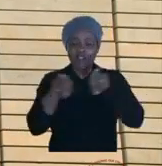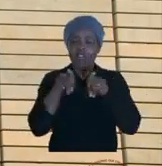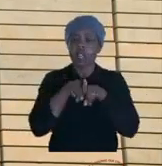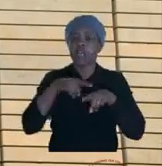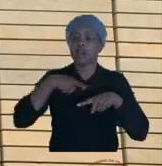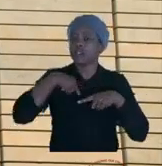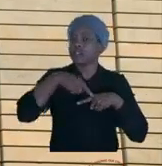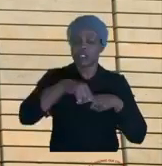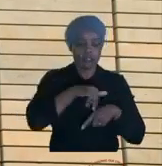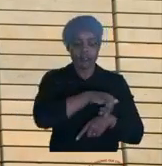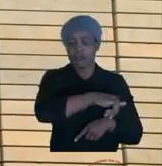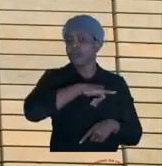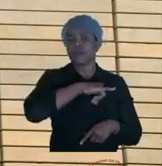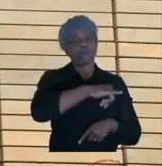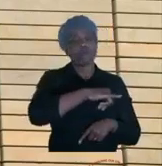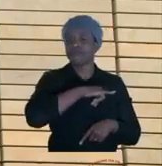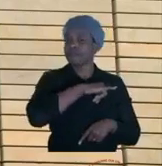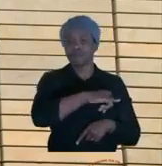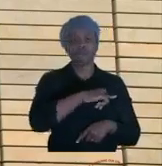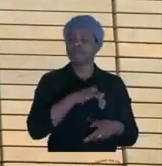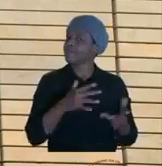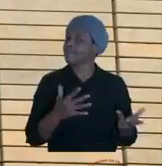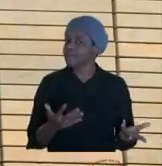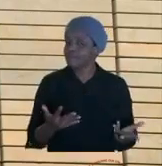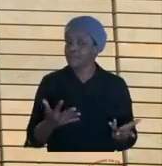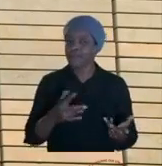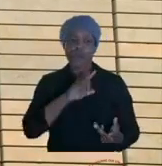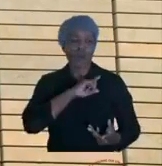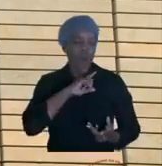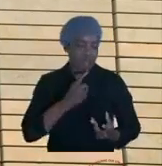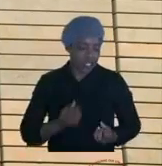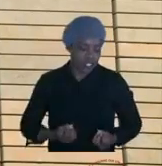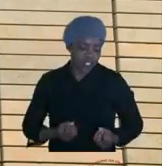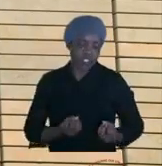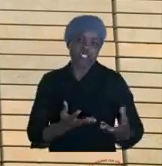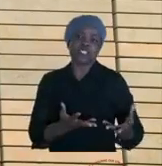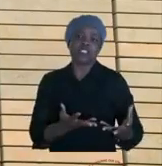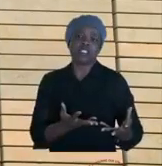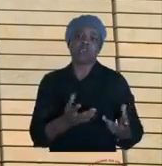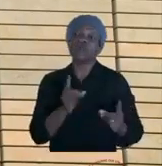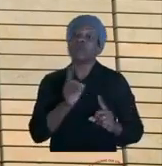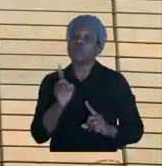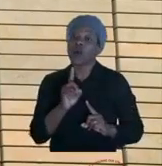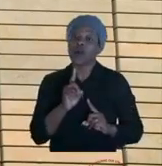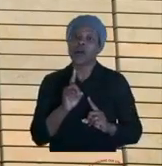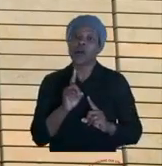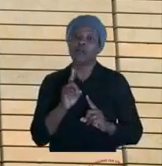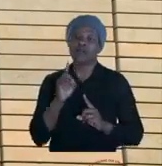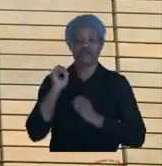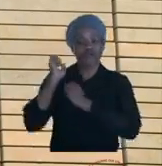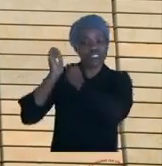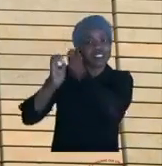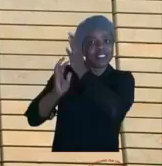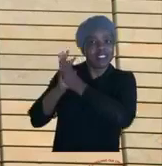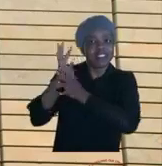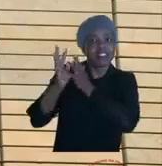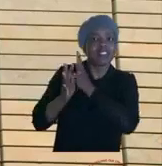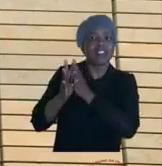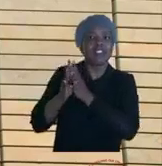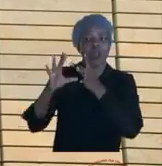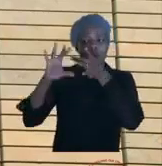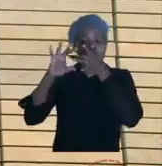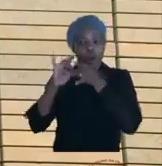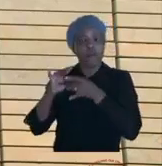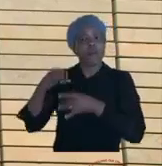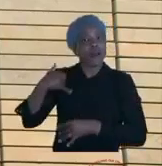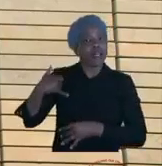us. That is why we give them the home address, and we hope they do not forget it, for if